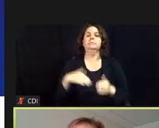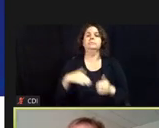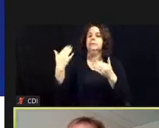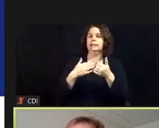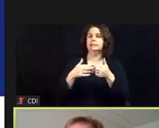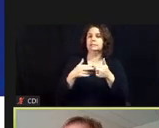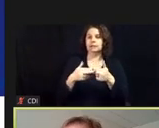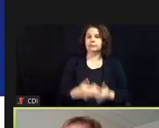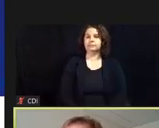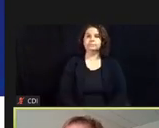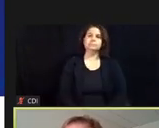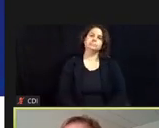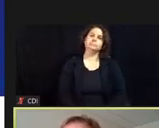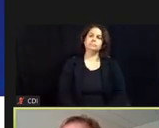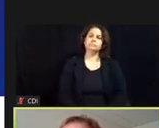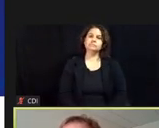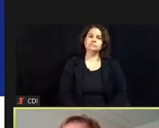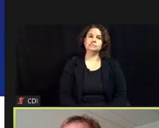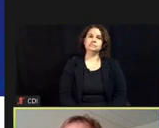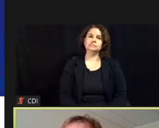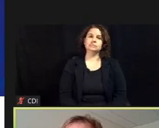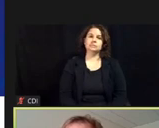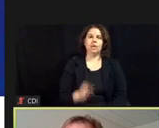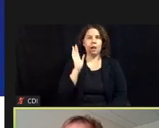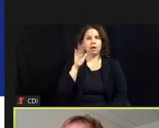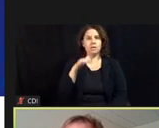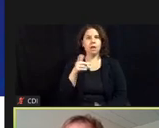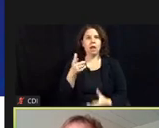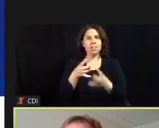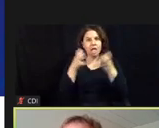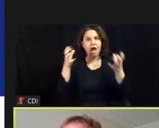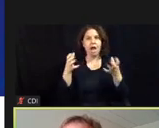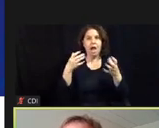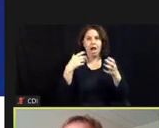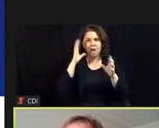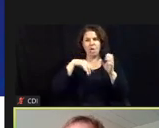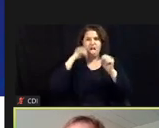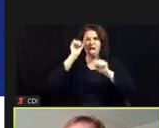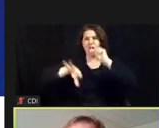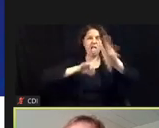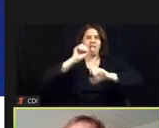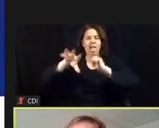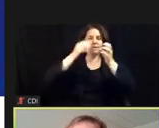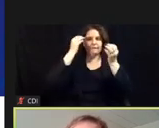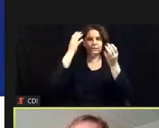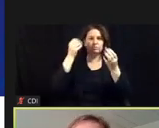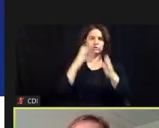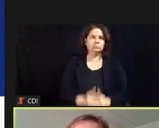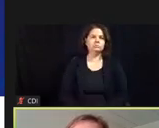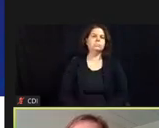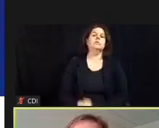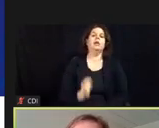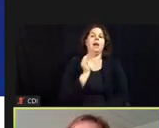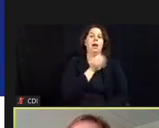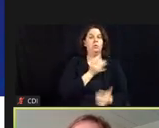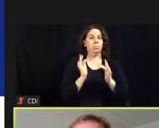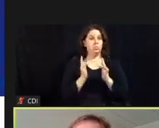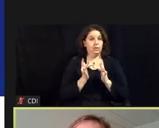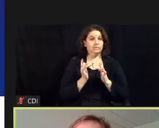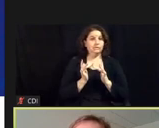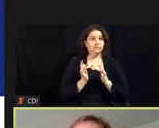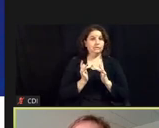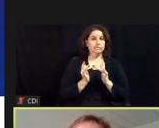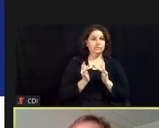Any questions? That's a lot of information. The website, the California has developed a good